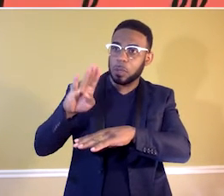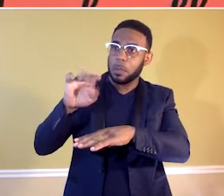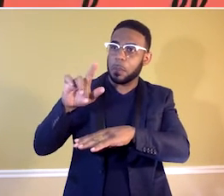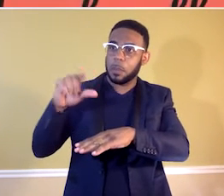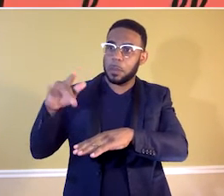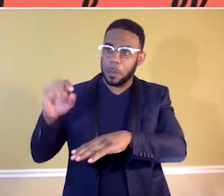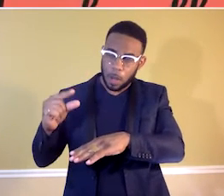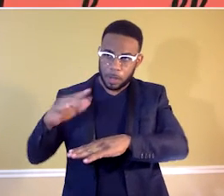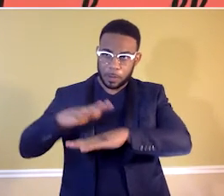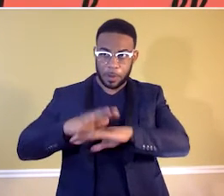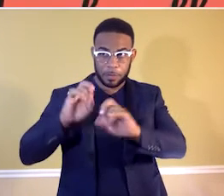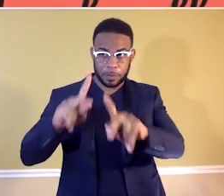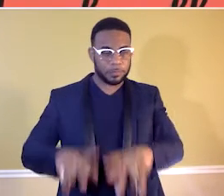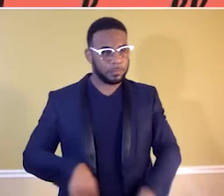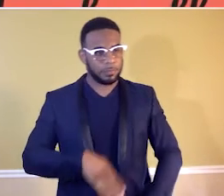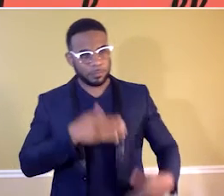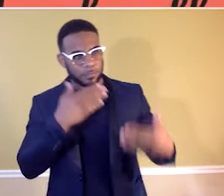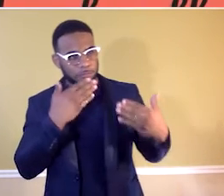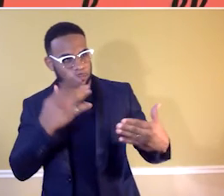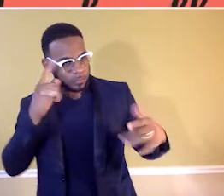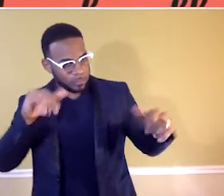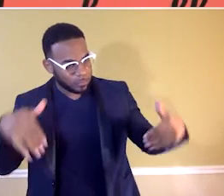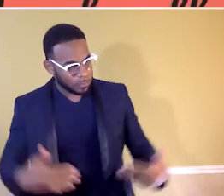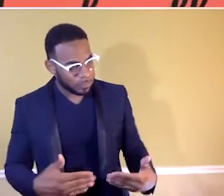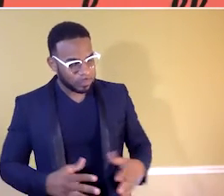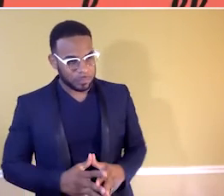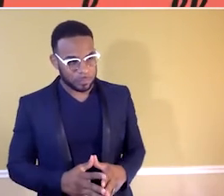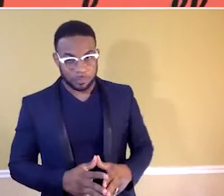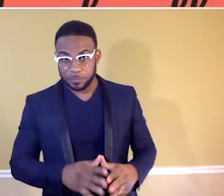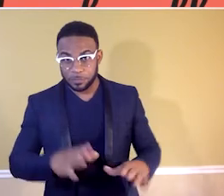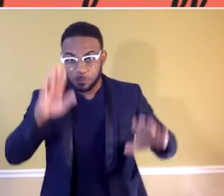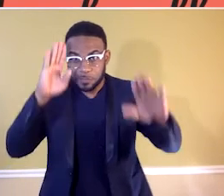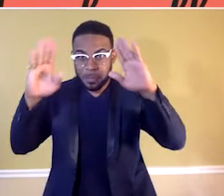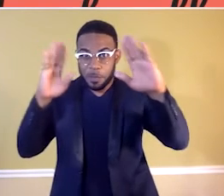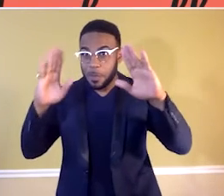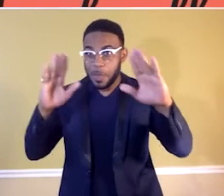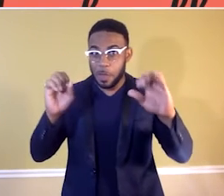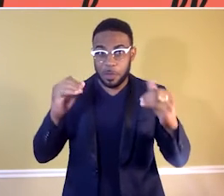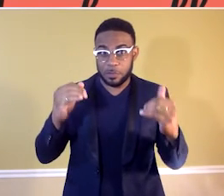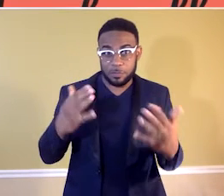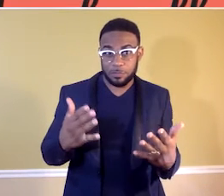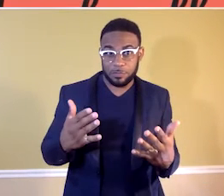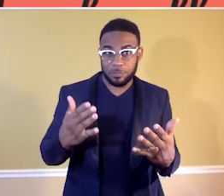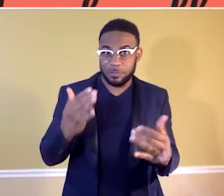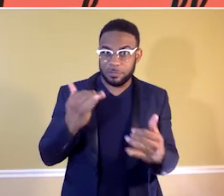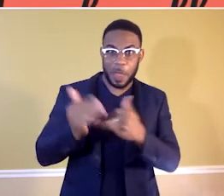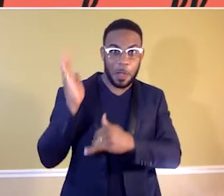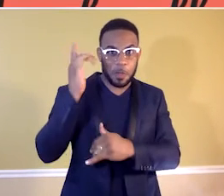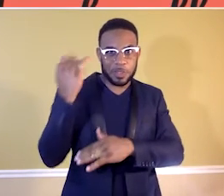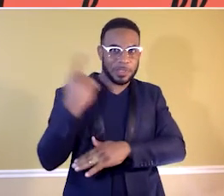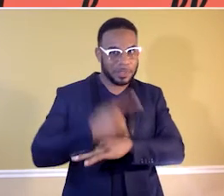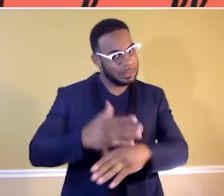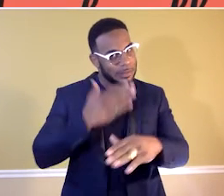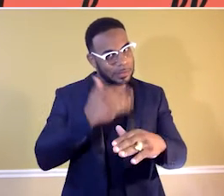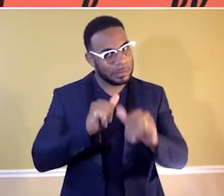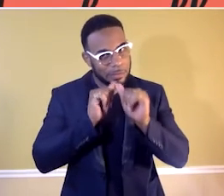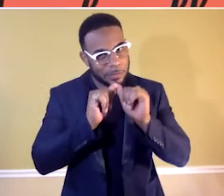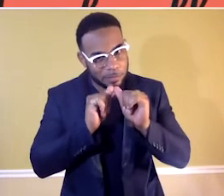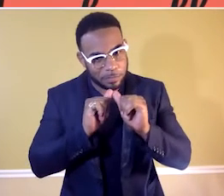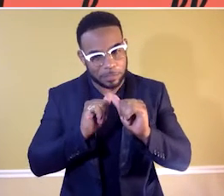platform. Thank you for that introduction. Hey guys, this is the last talk of the day, so thanks for sticking